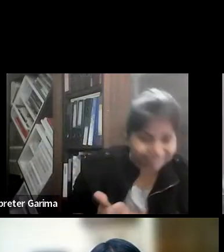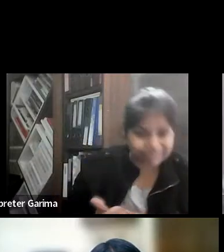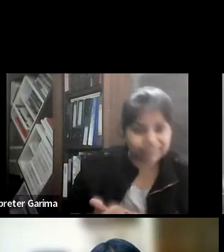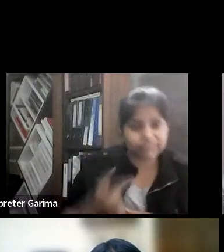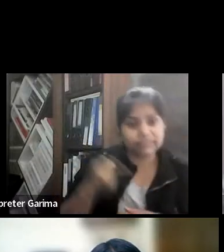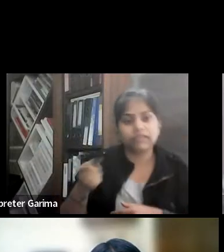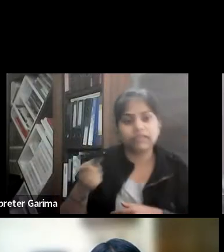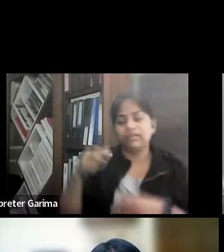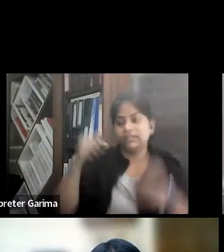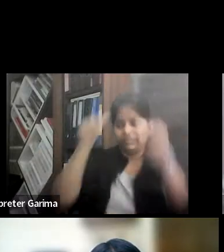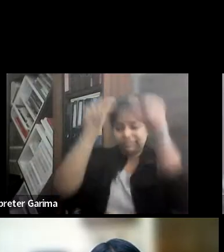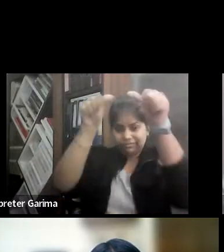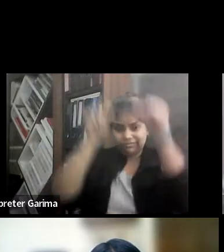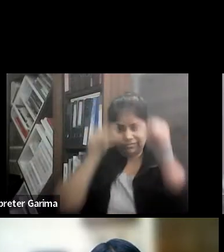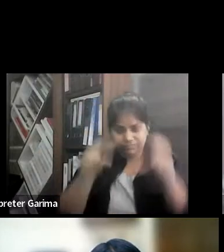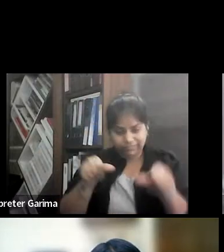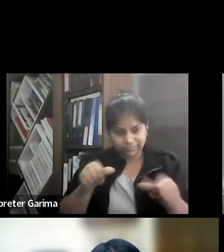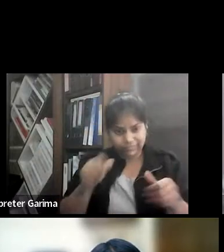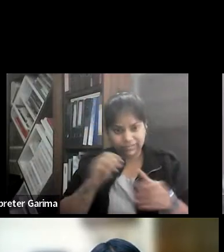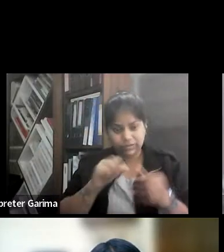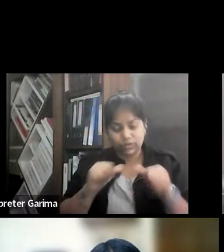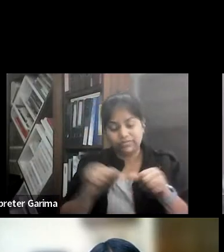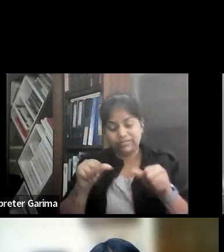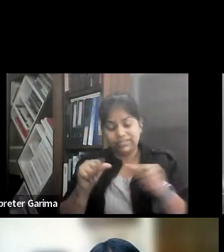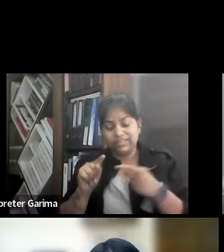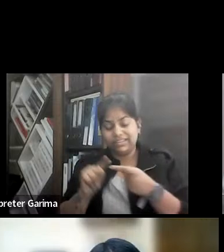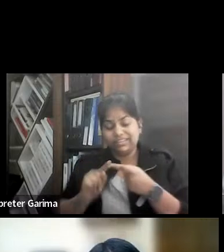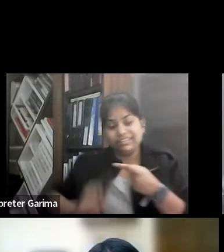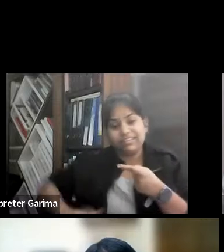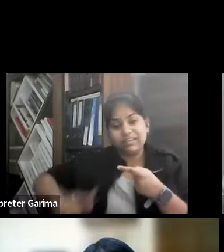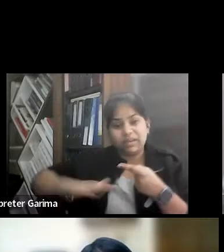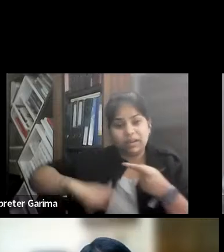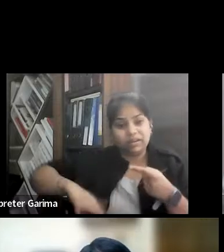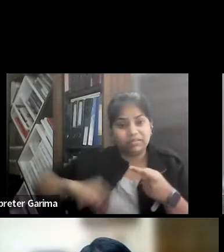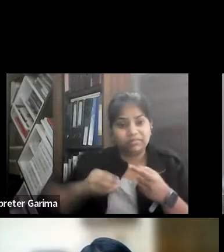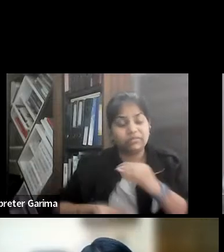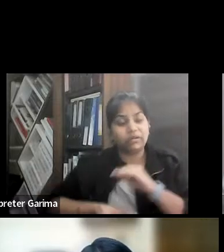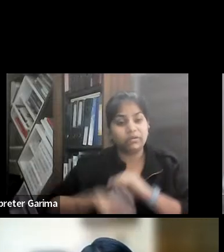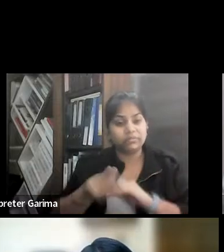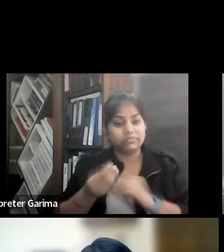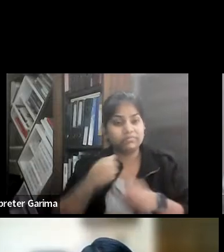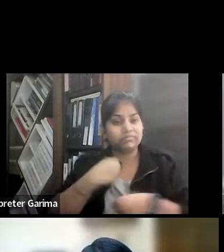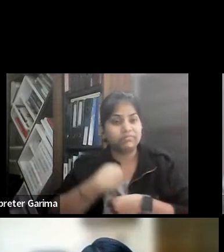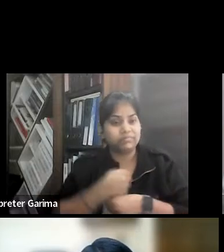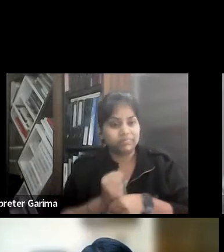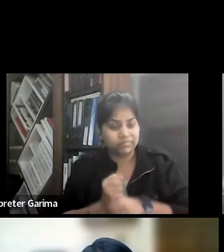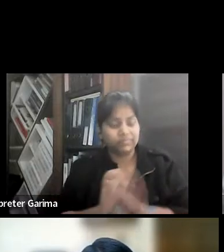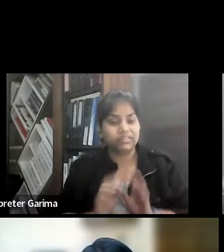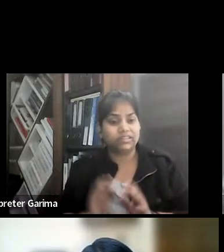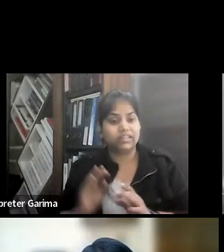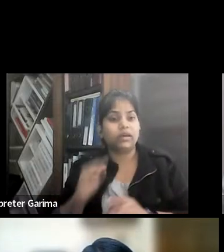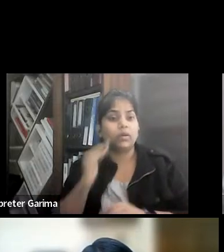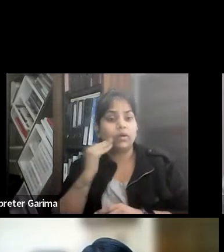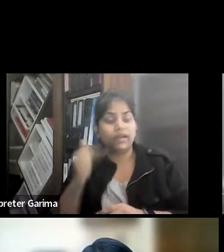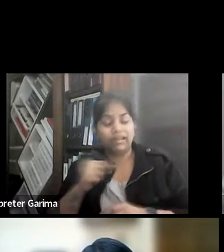best result or to create the best environment for the artist to create their art, I